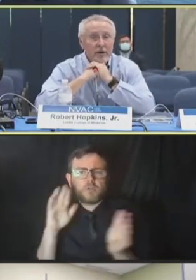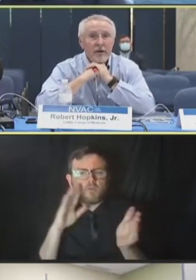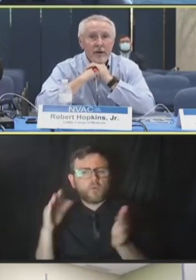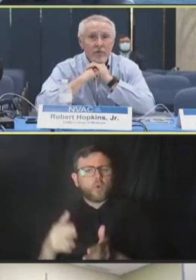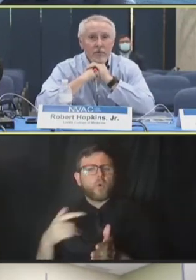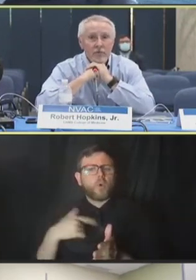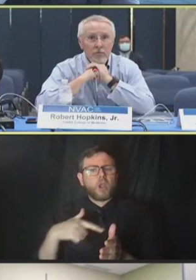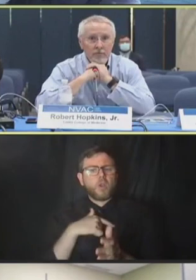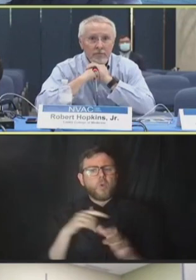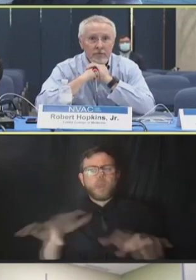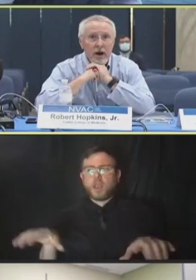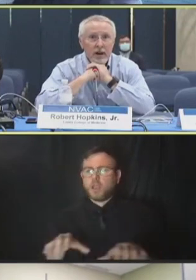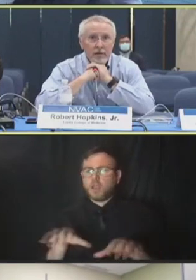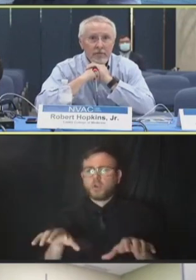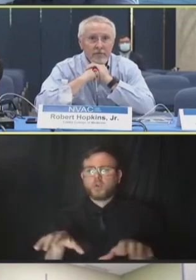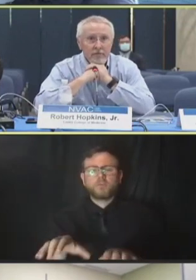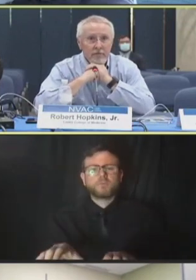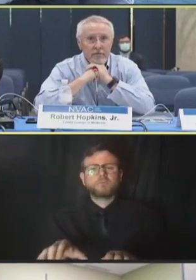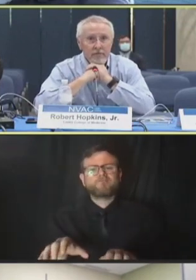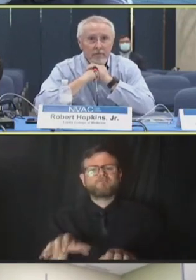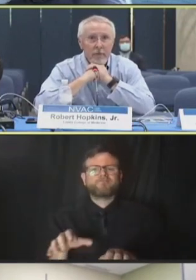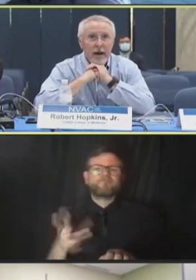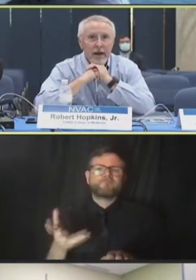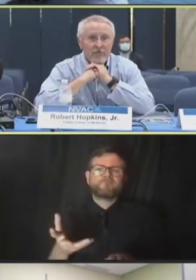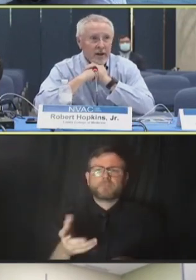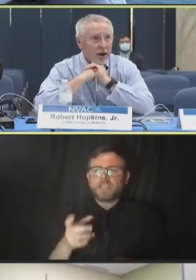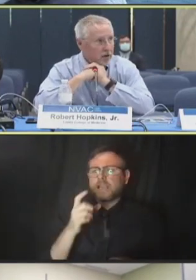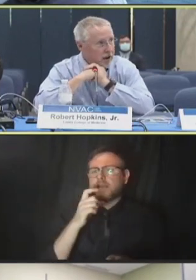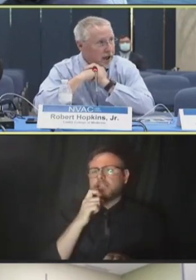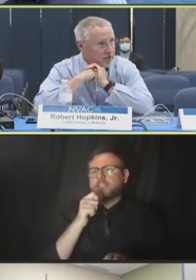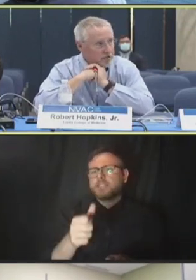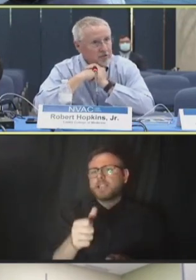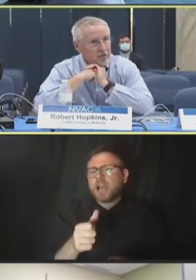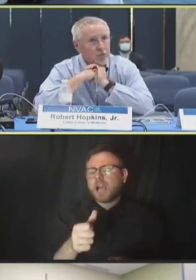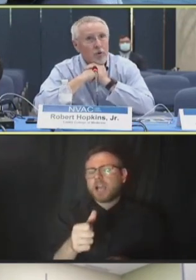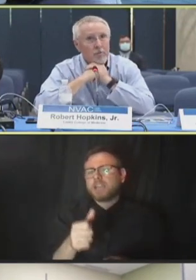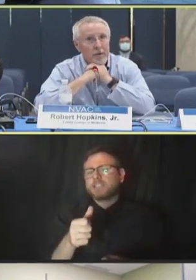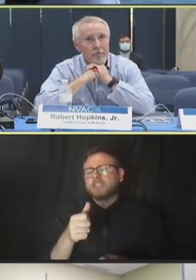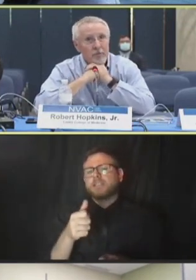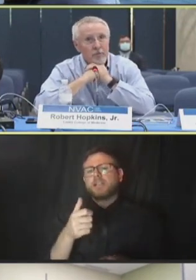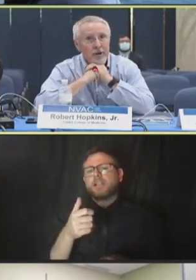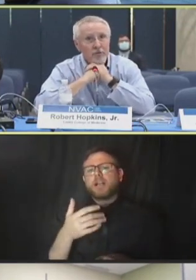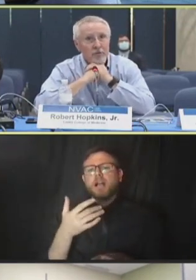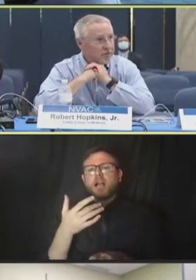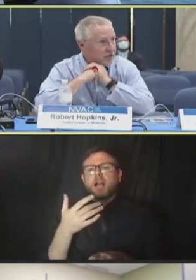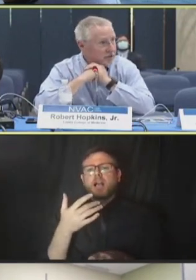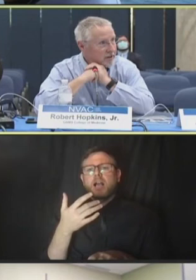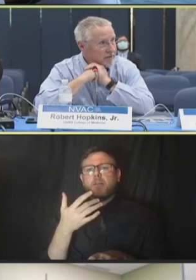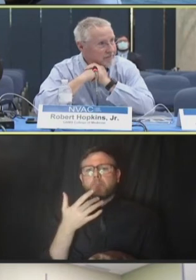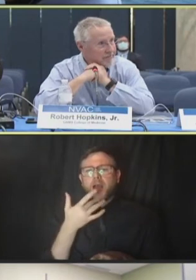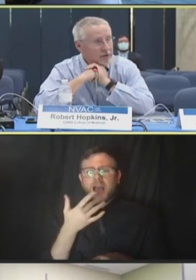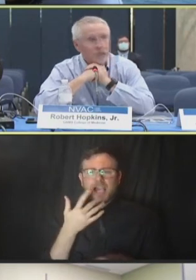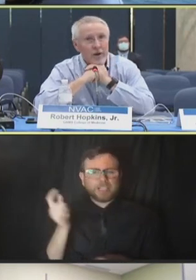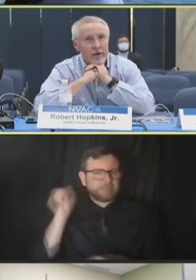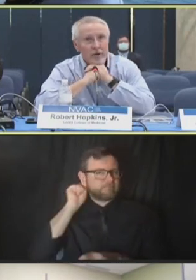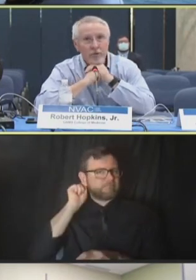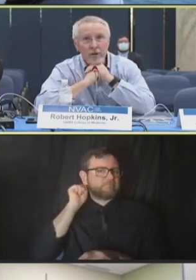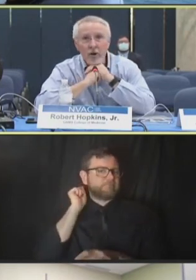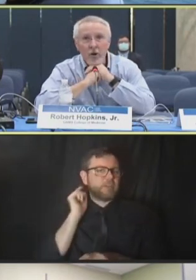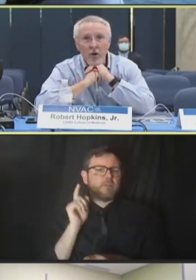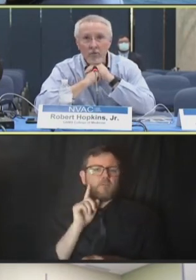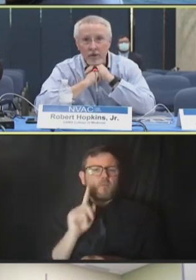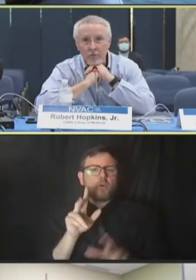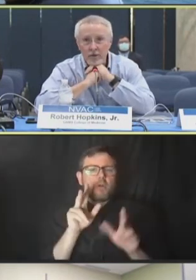on not biasing our actions toward people's race or ethnicity. Trying to